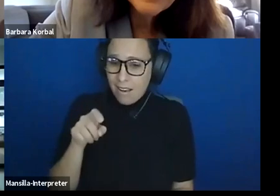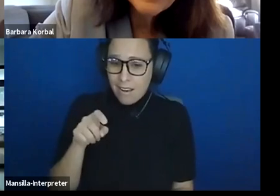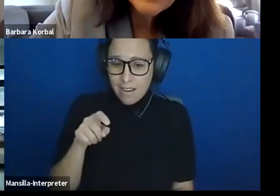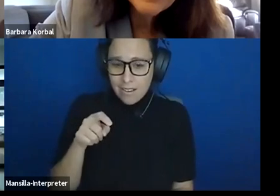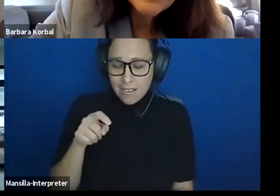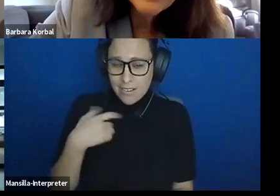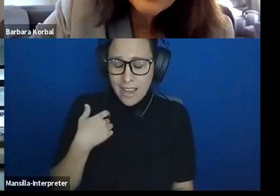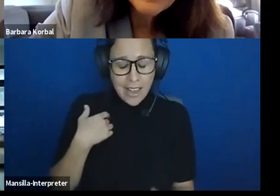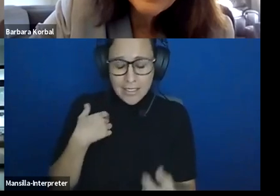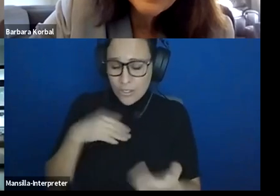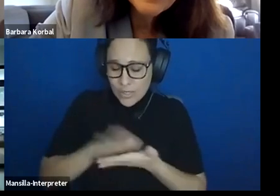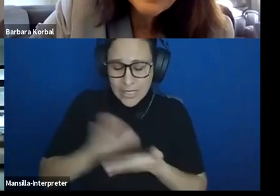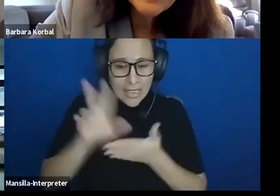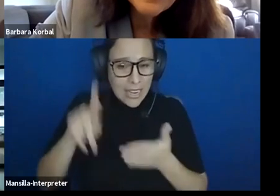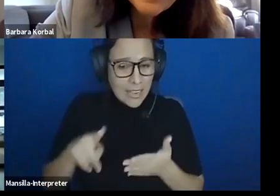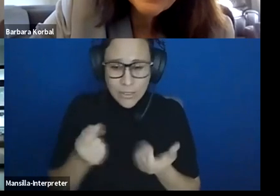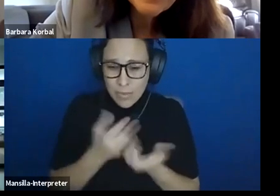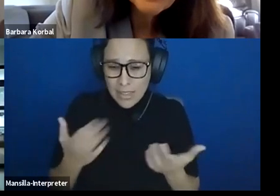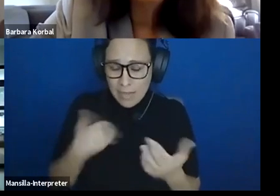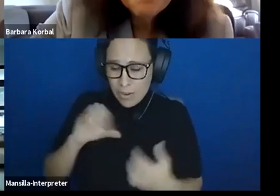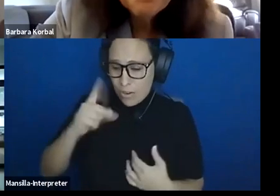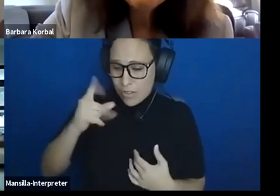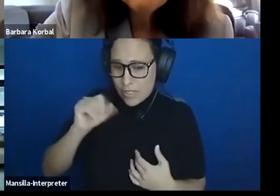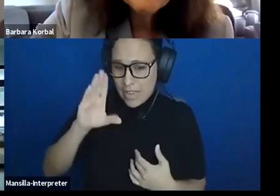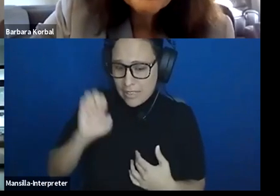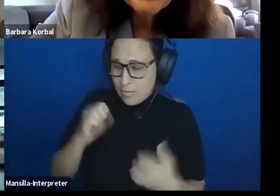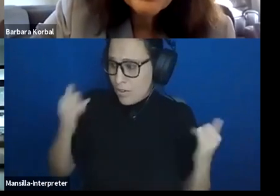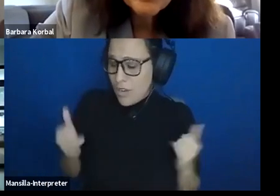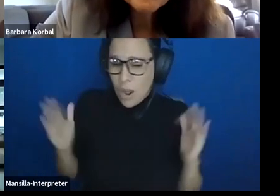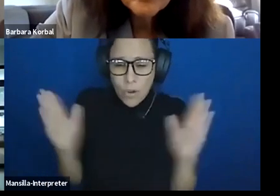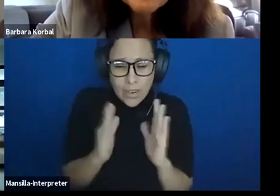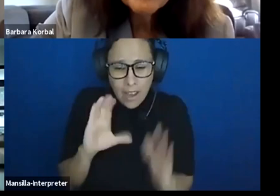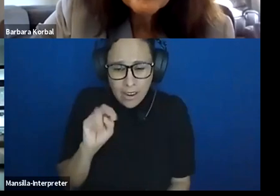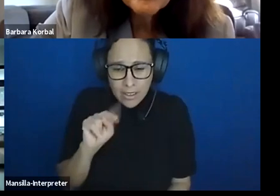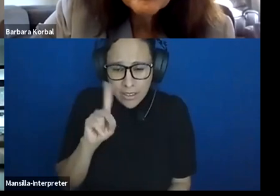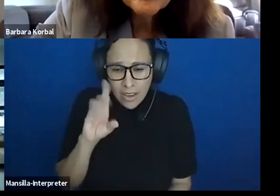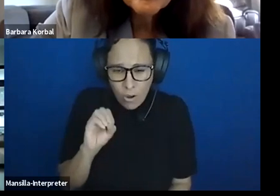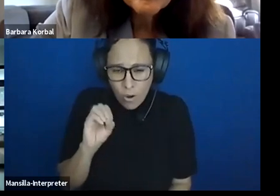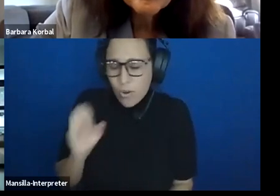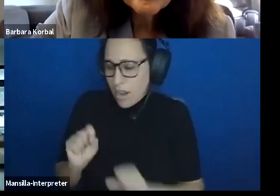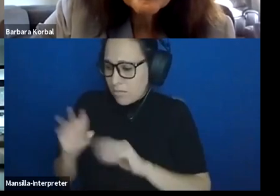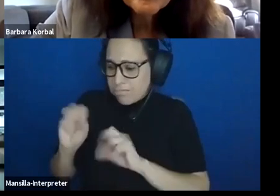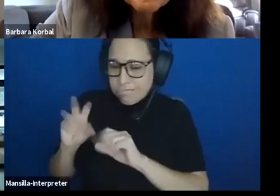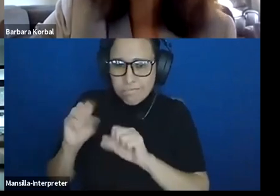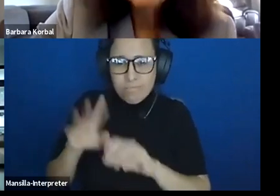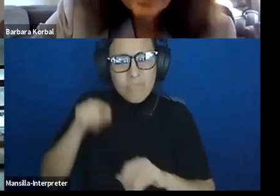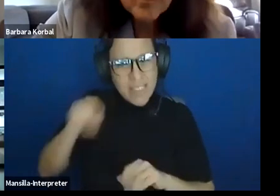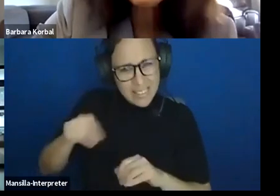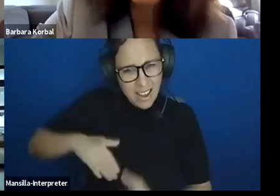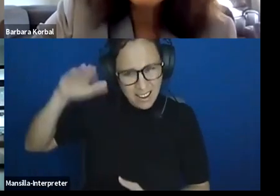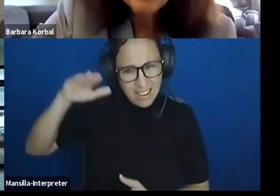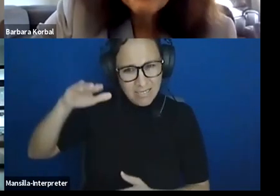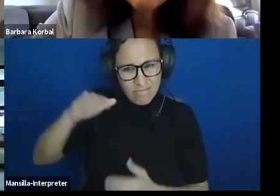of so many things for reasons of space. We moved to a very tiny condo. And so those are all family trips.